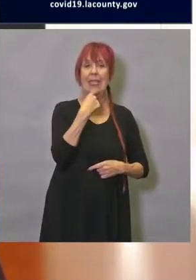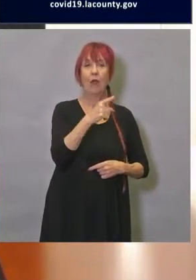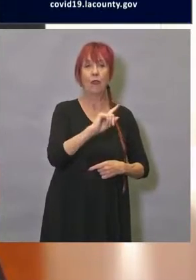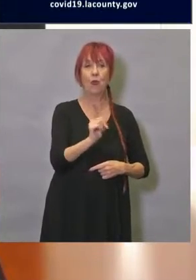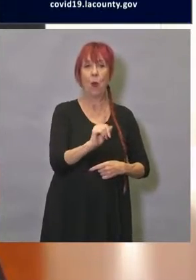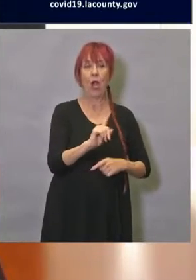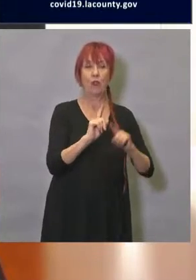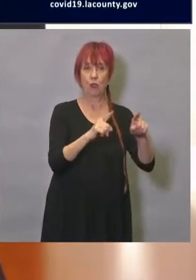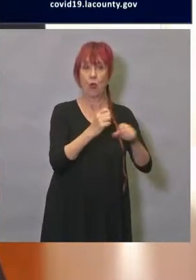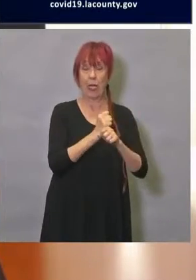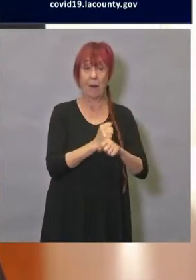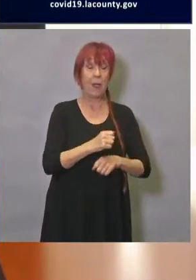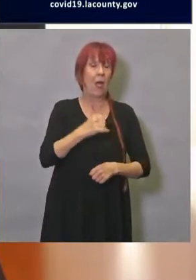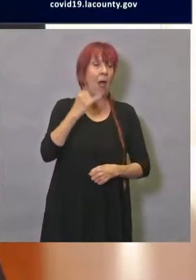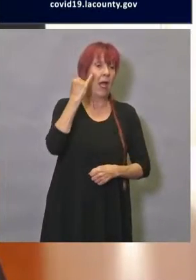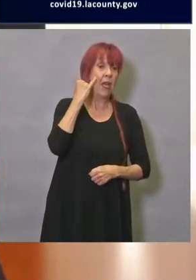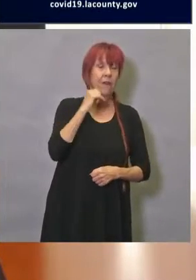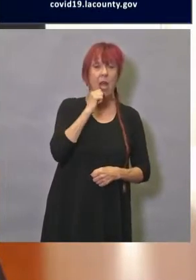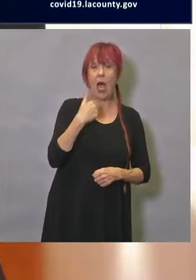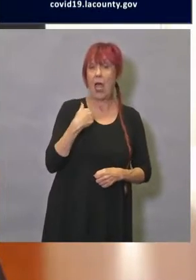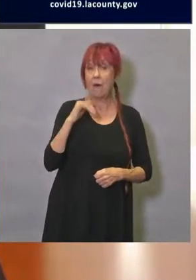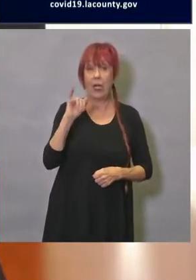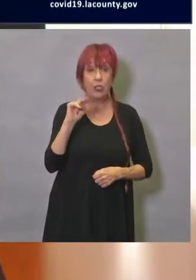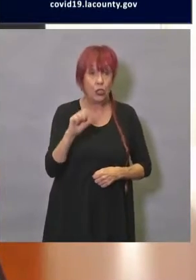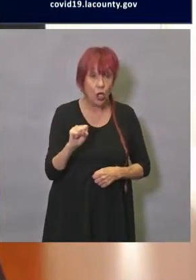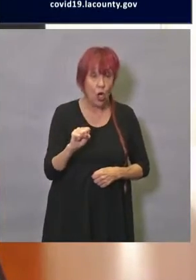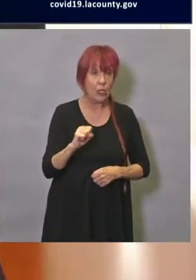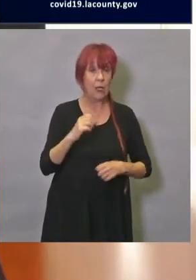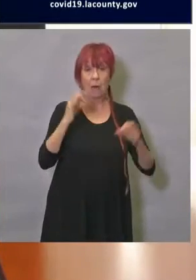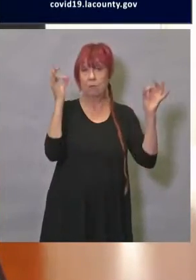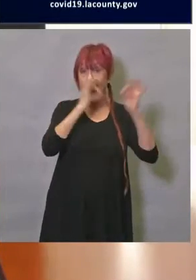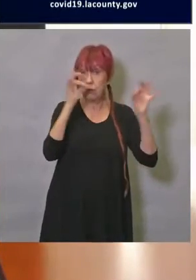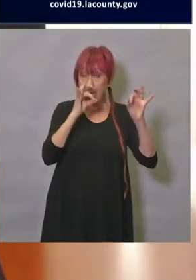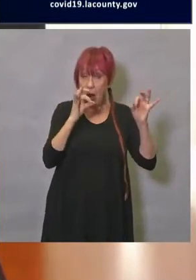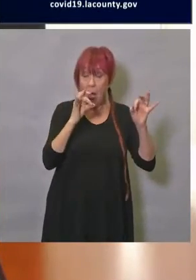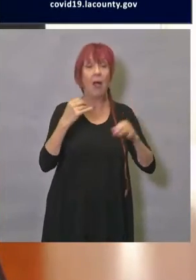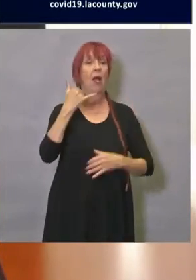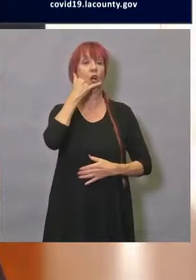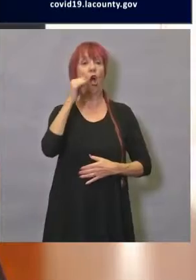have insurance or don't know where to start, you can call 211 or visit